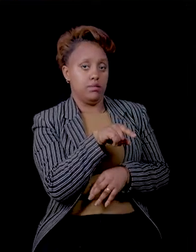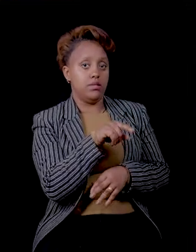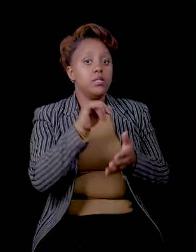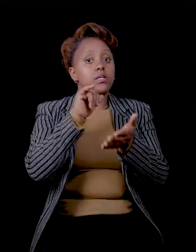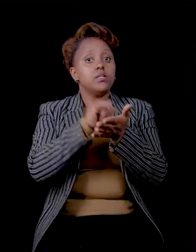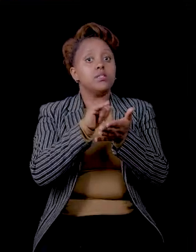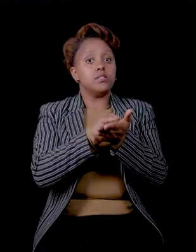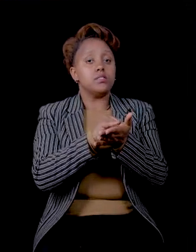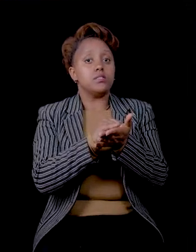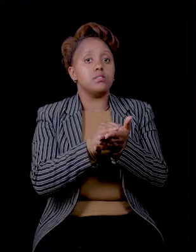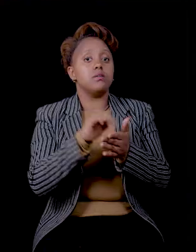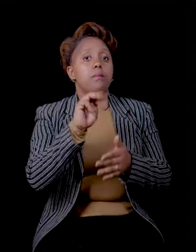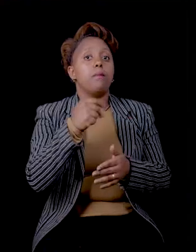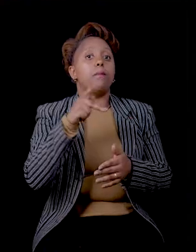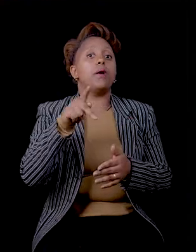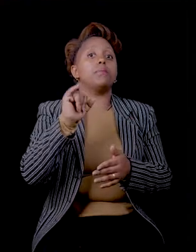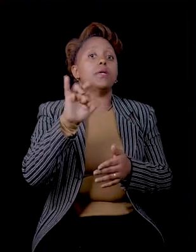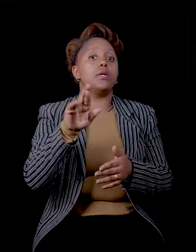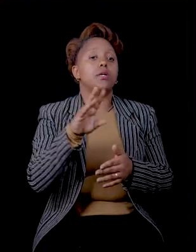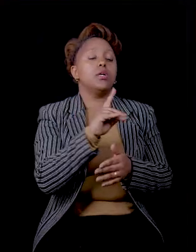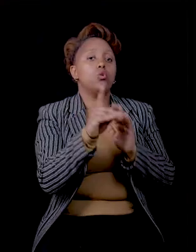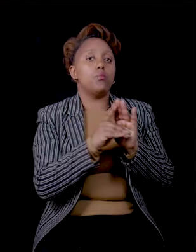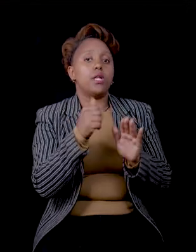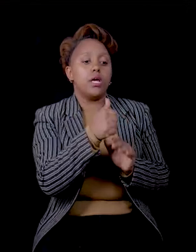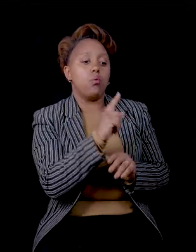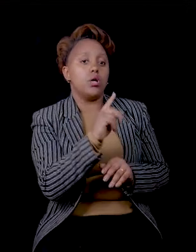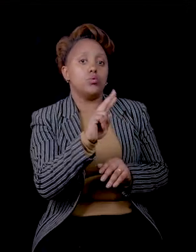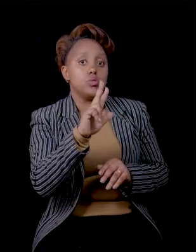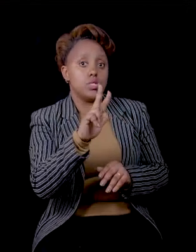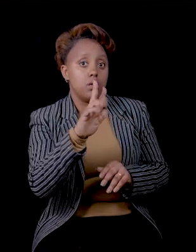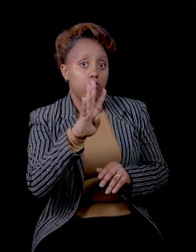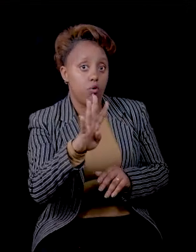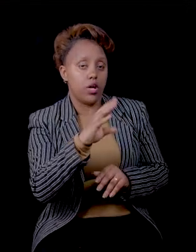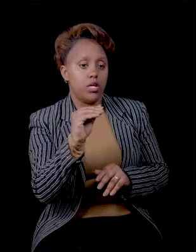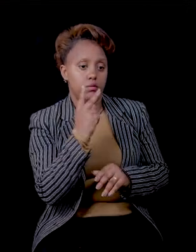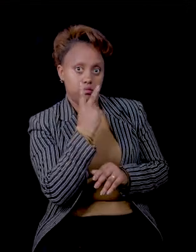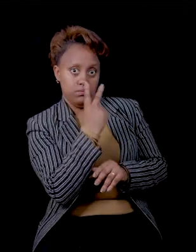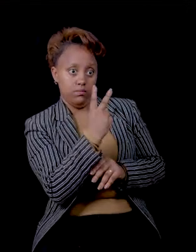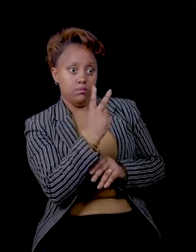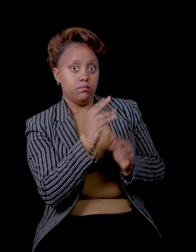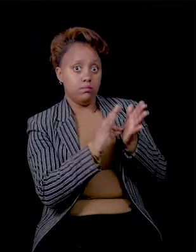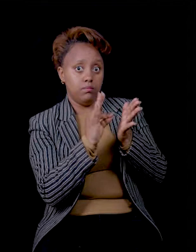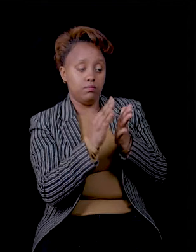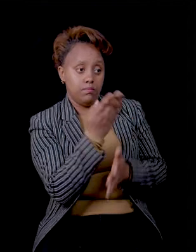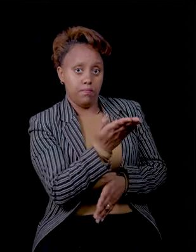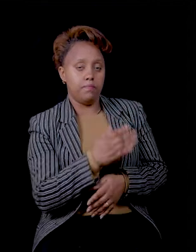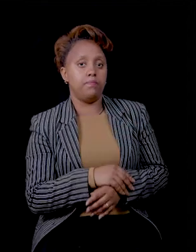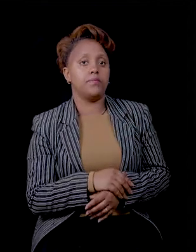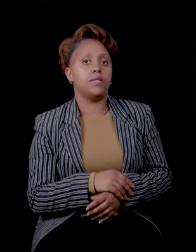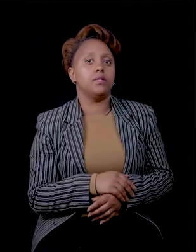Now on this mapping, the domain of A is 1, 2, 3, 4, and we see that 1, 2, 3, 4 are